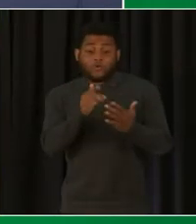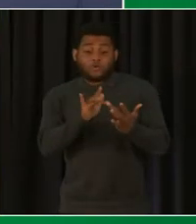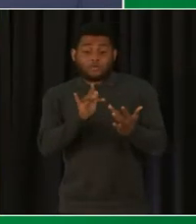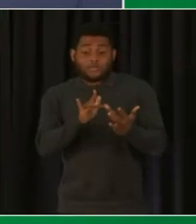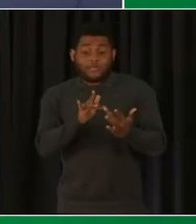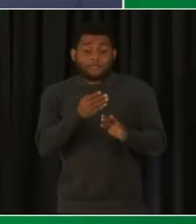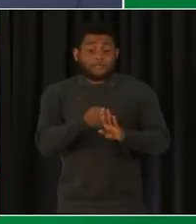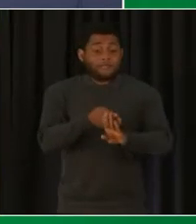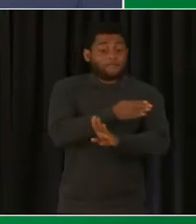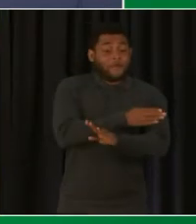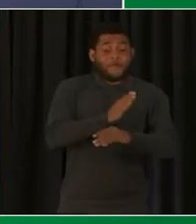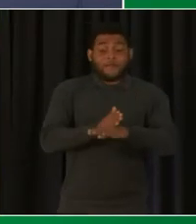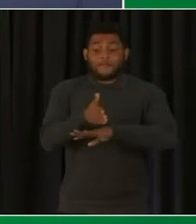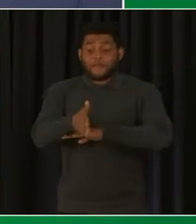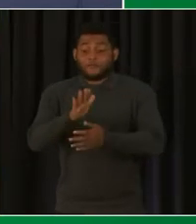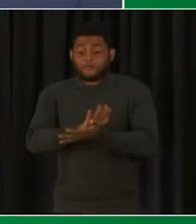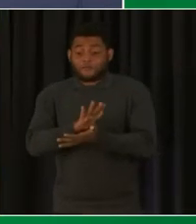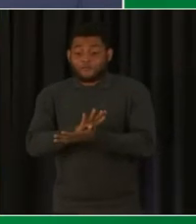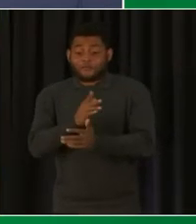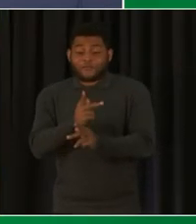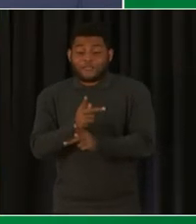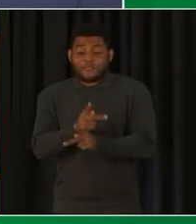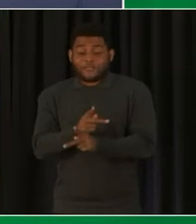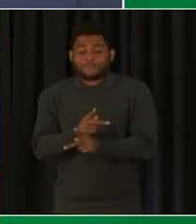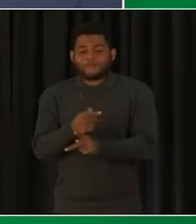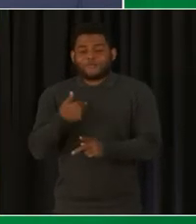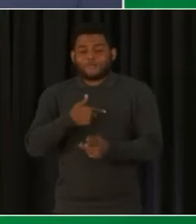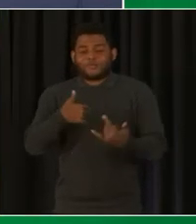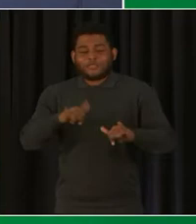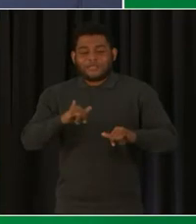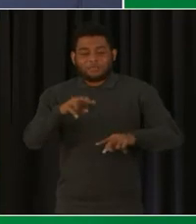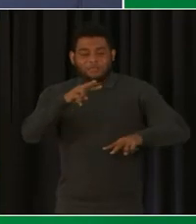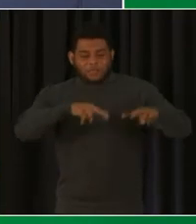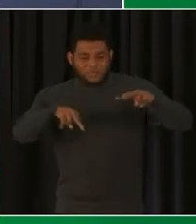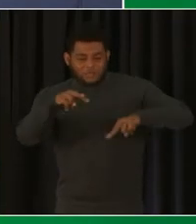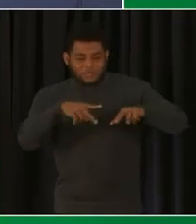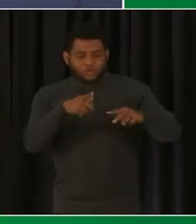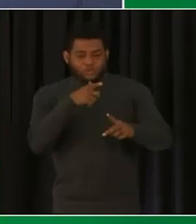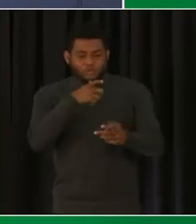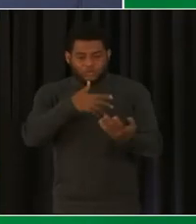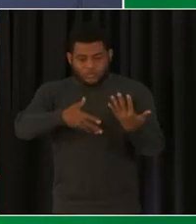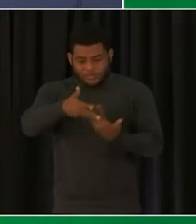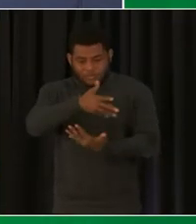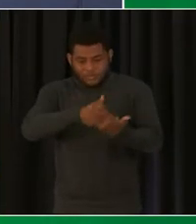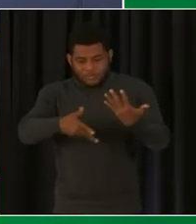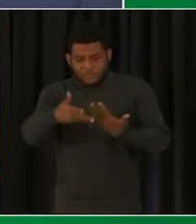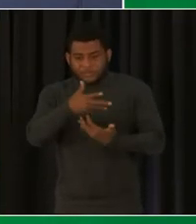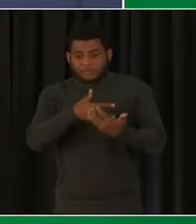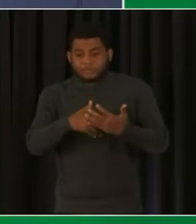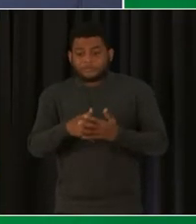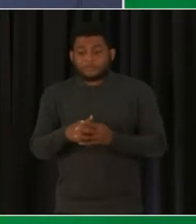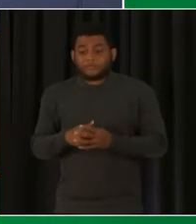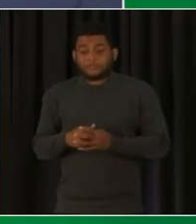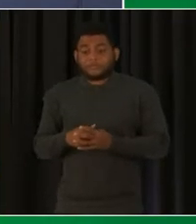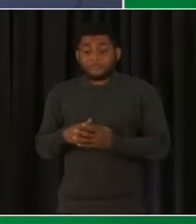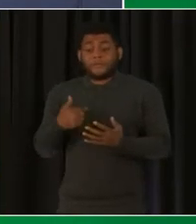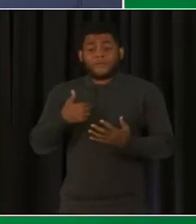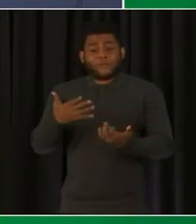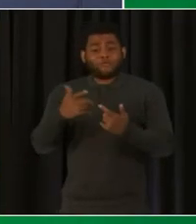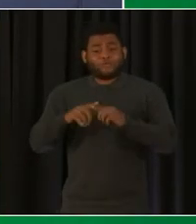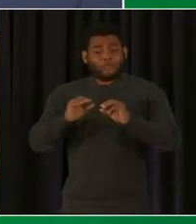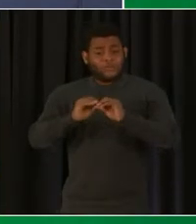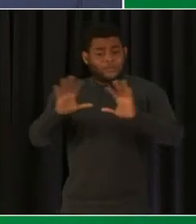before and after school care, and we do monitor closely interaction. I want to be clear, though, that our